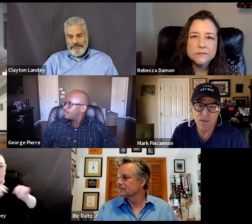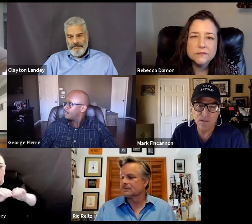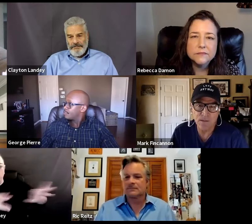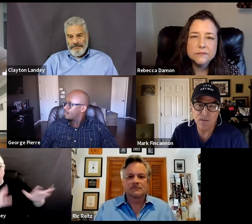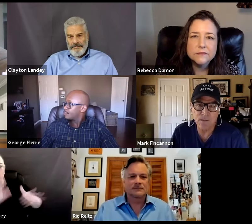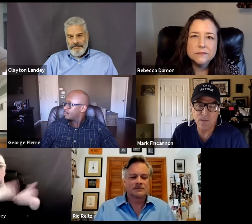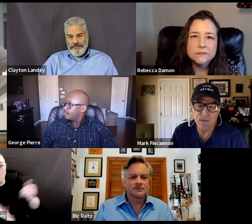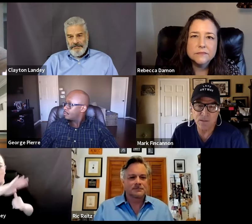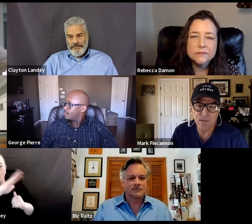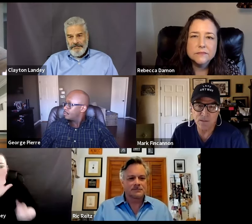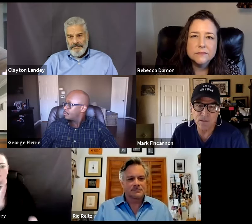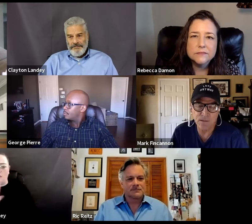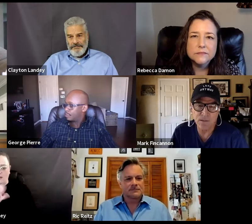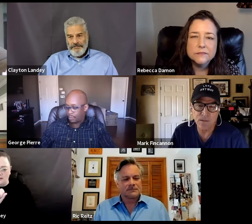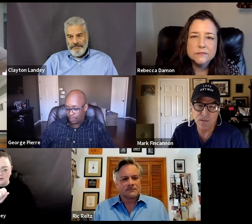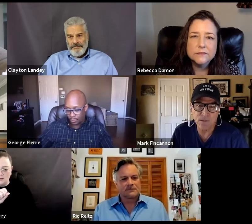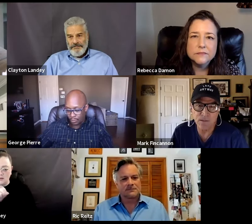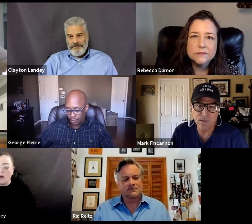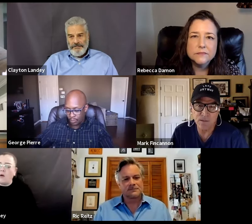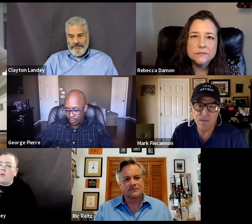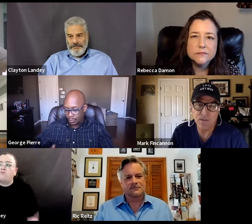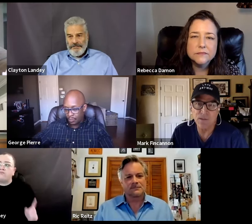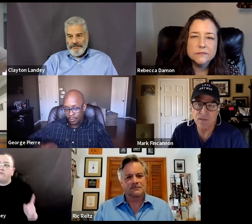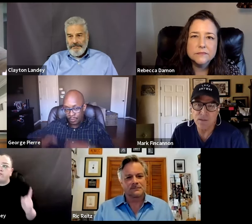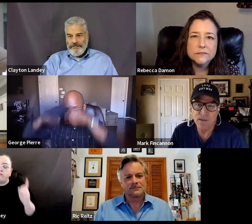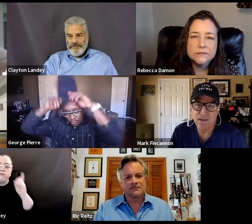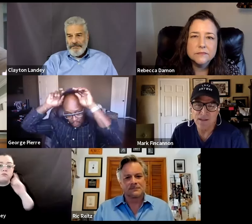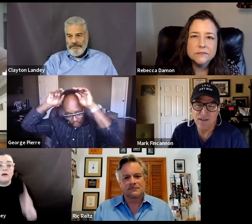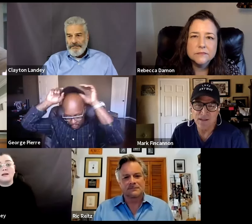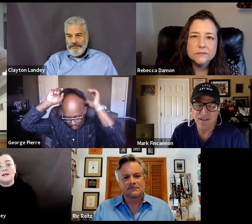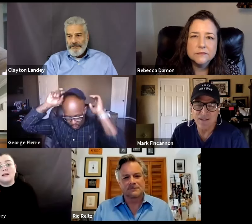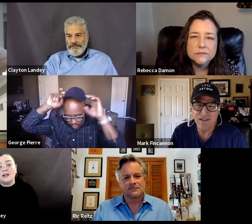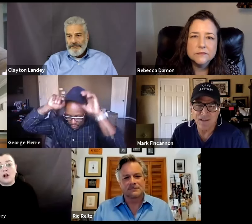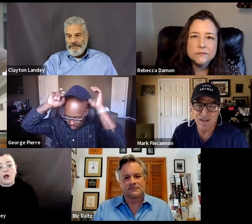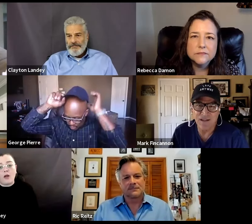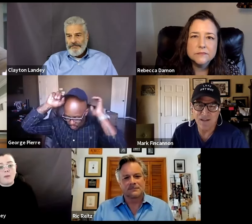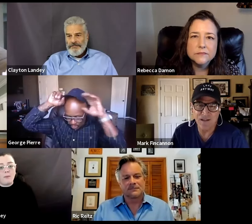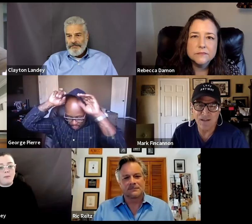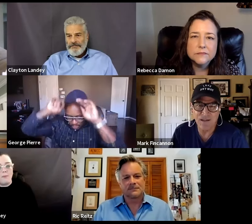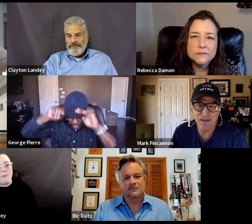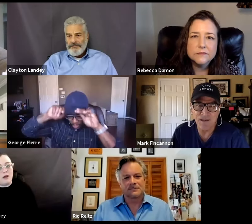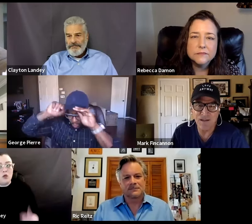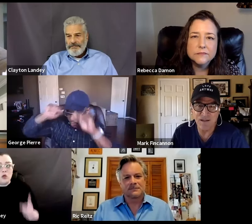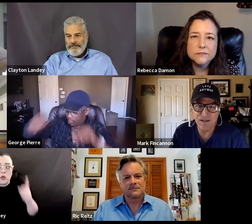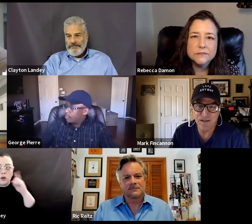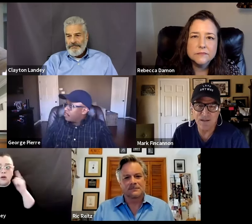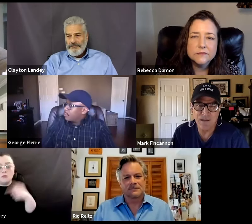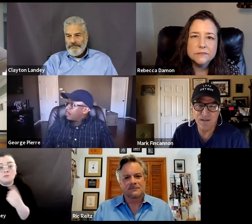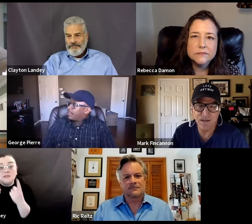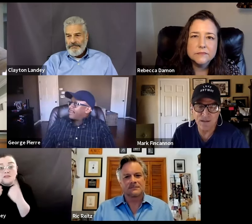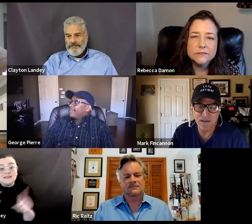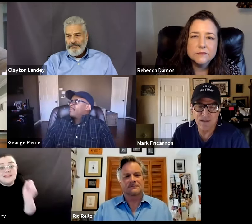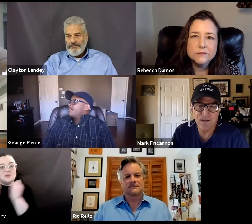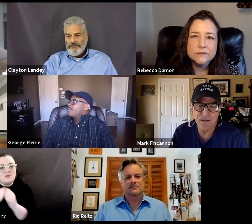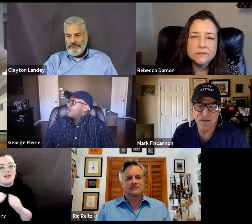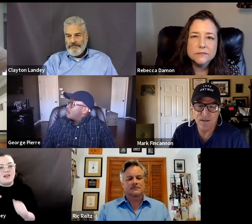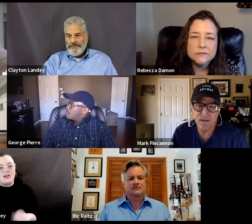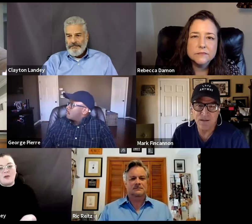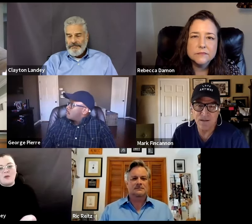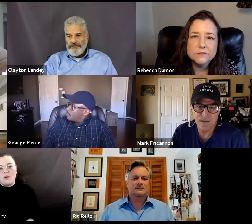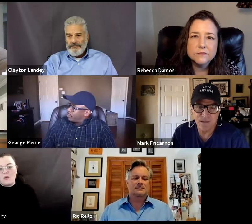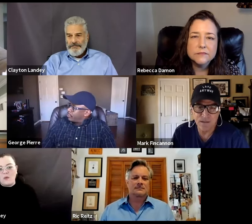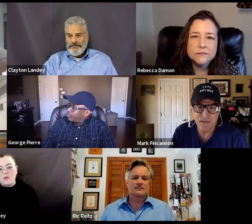Perry, how the news of late has been that he's had some really great success with the quarantine filming of a number of shows